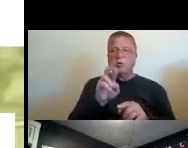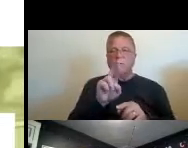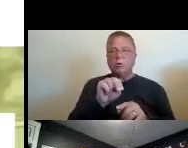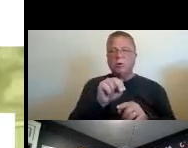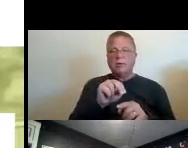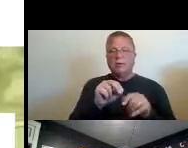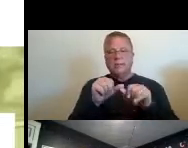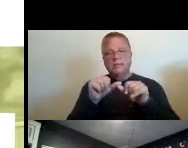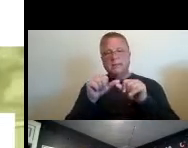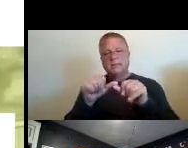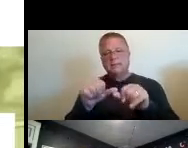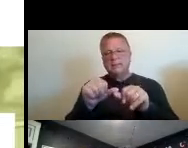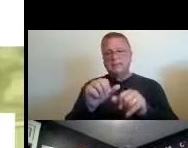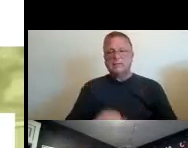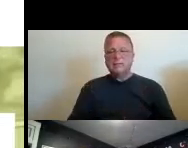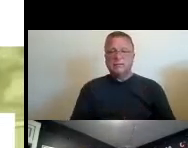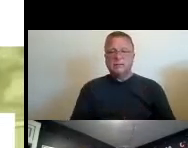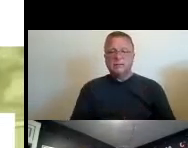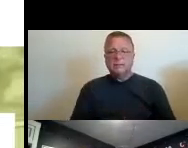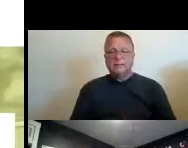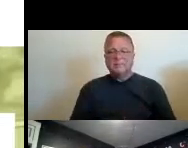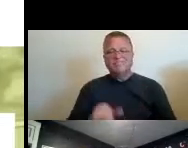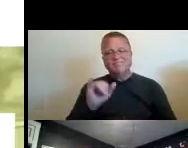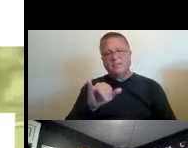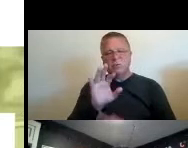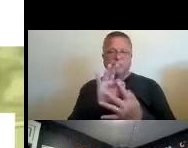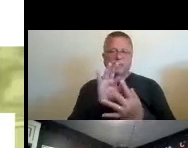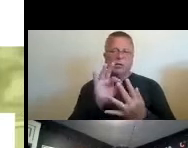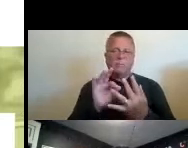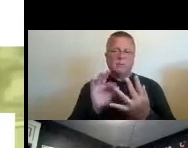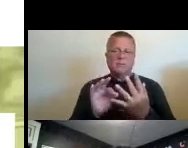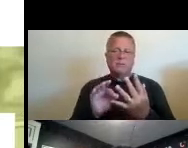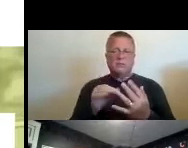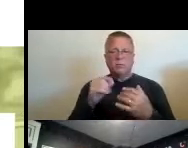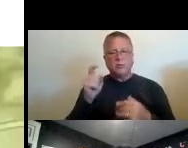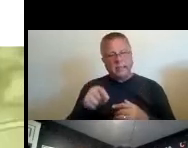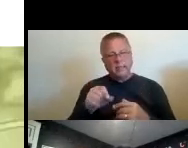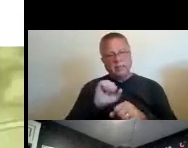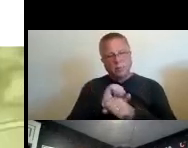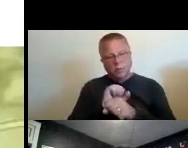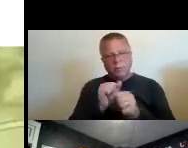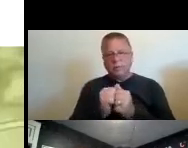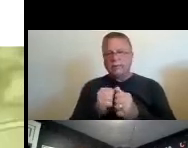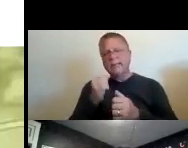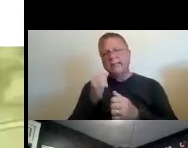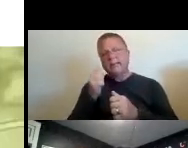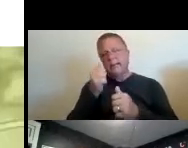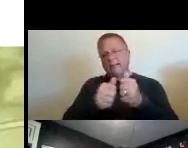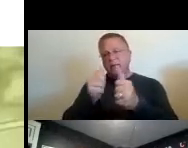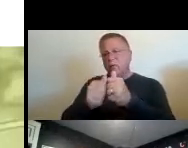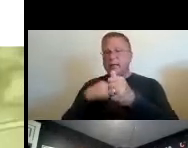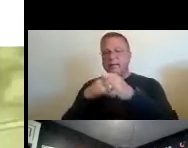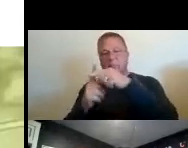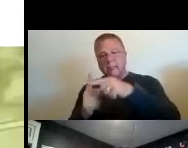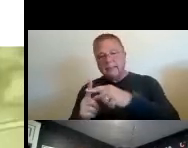discontinuous. So those are the kind of the options that we have to work with. Again, each of them with their pluses and minuses. We